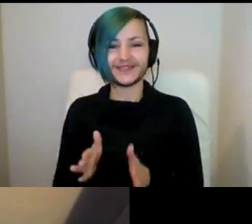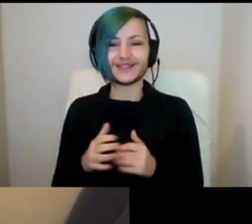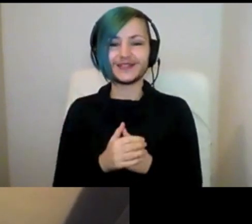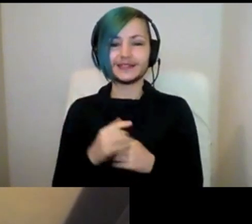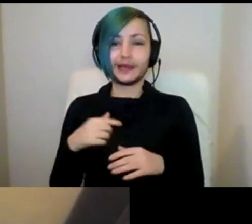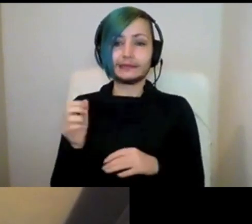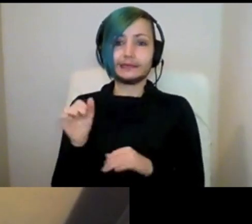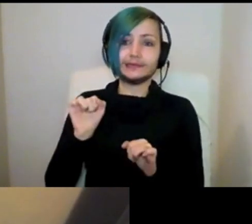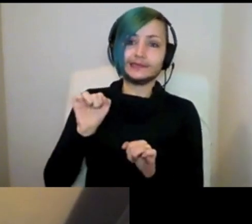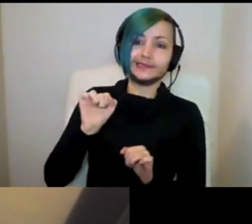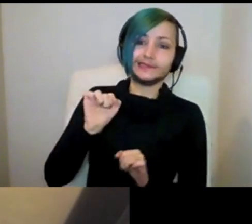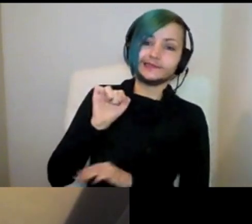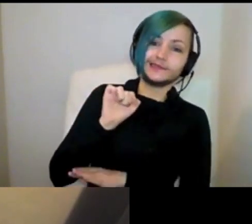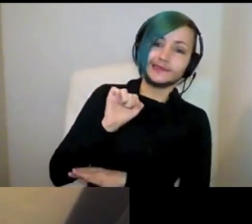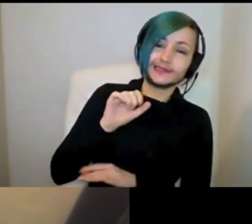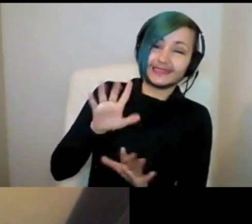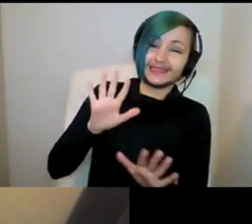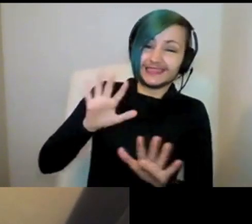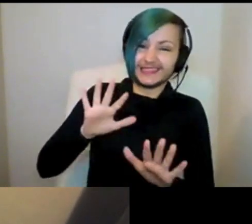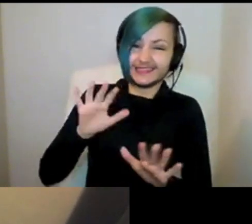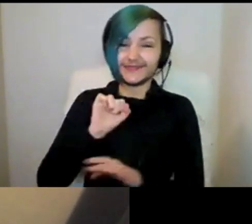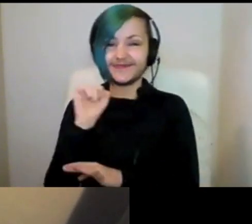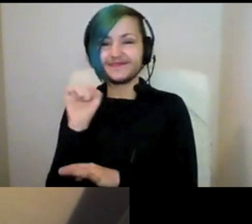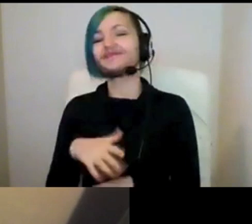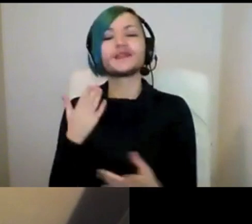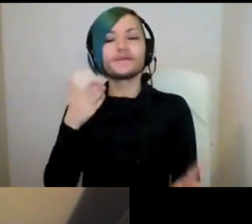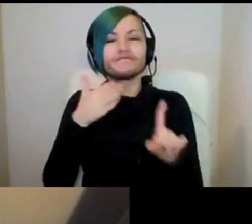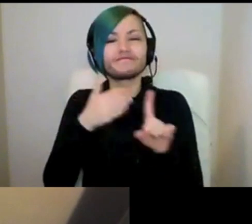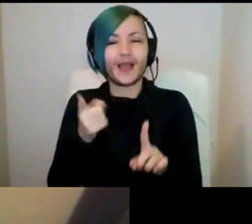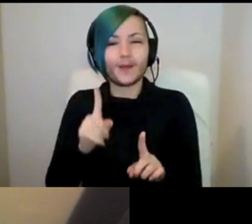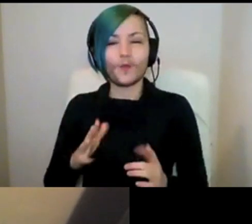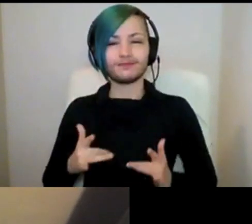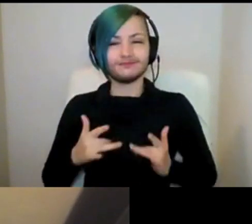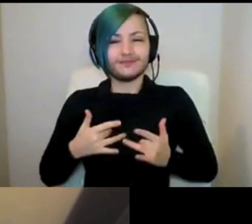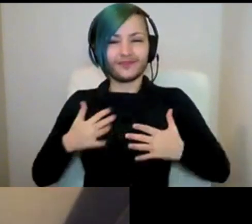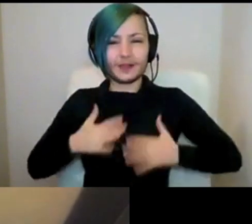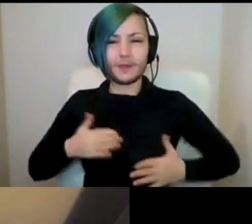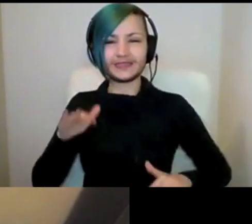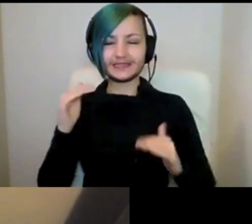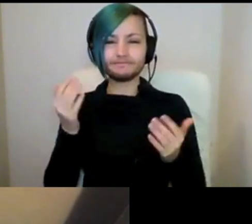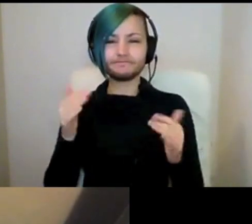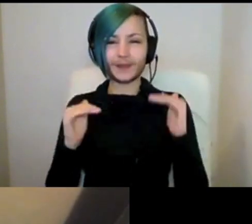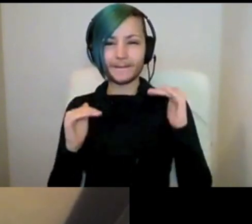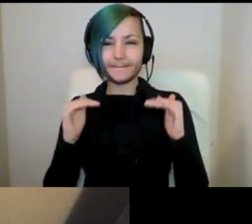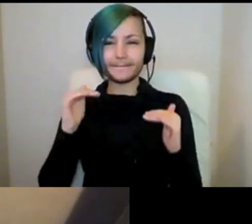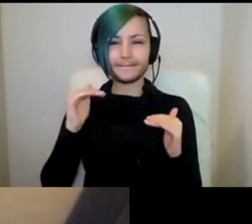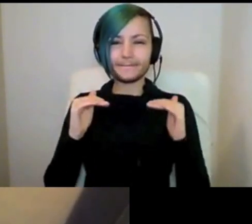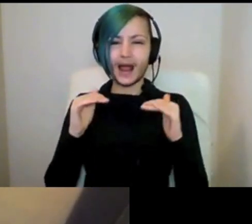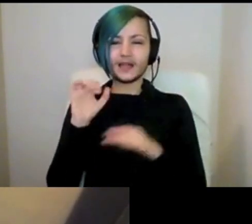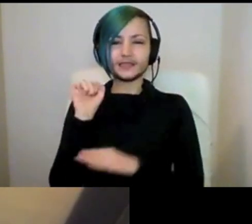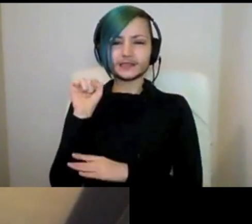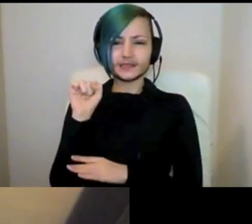bit too much. So the idea is try to see how far you can push your